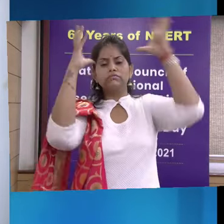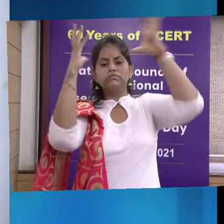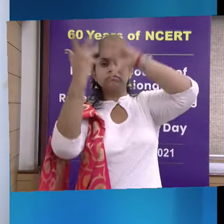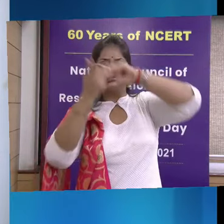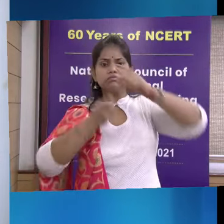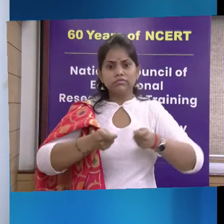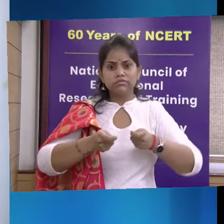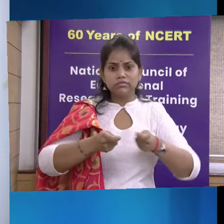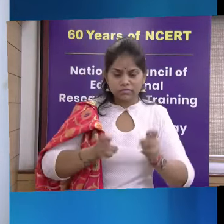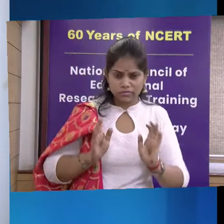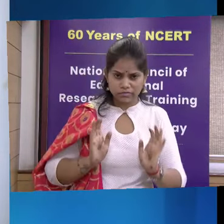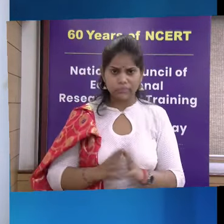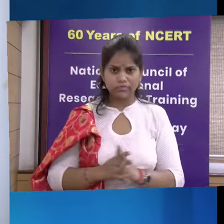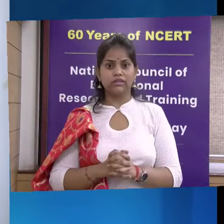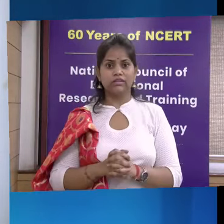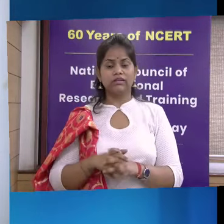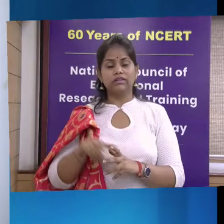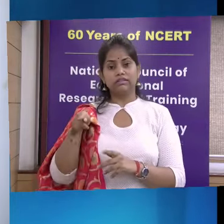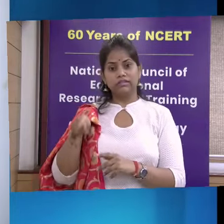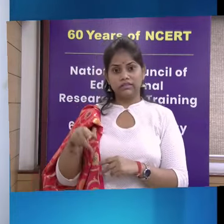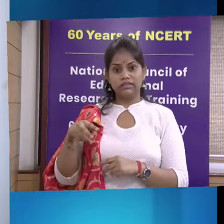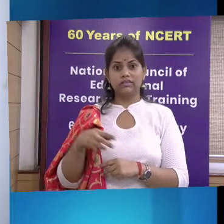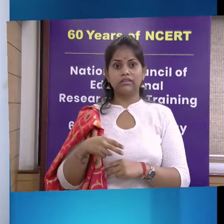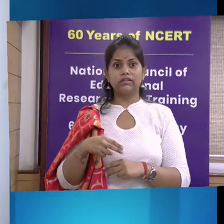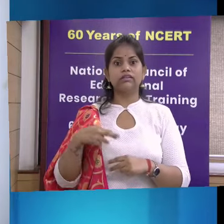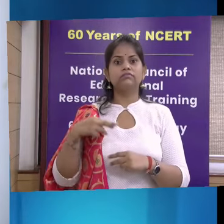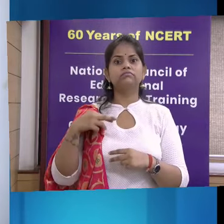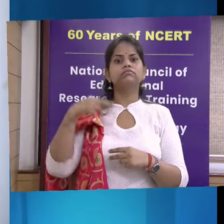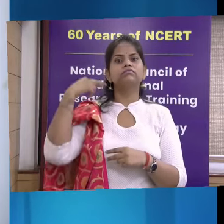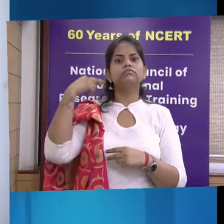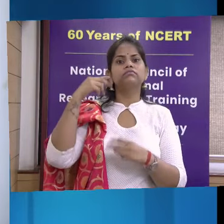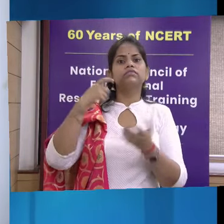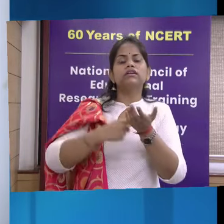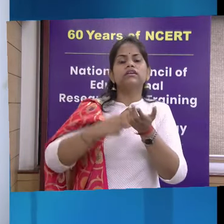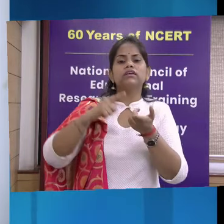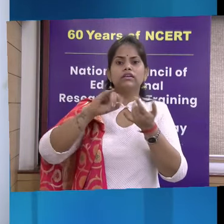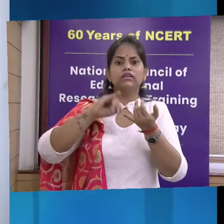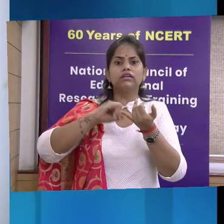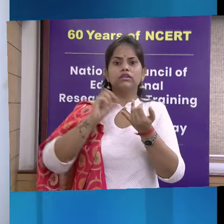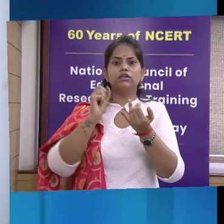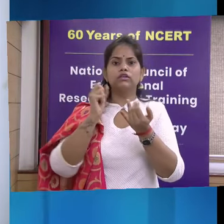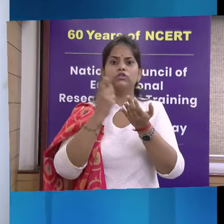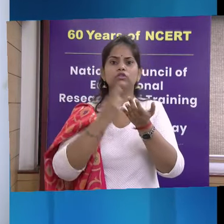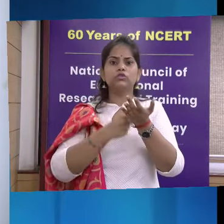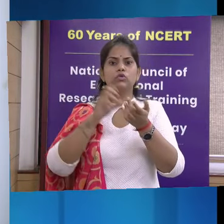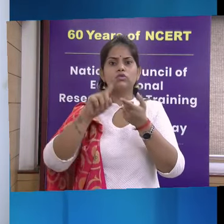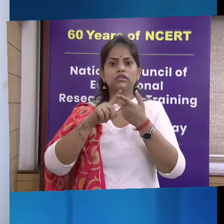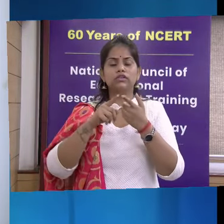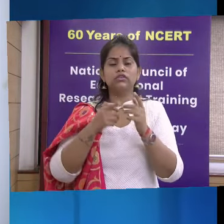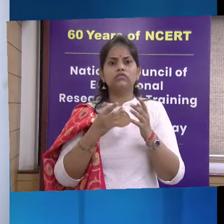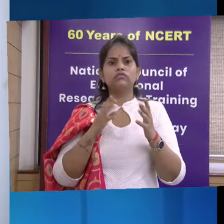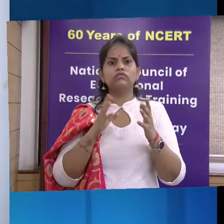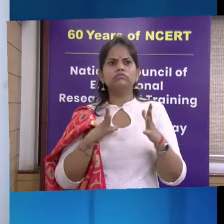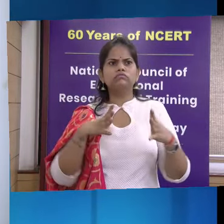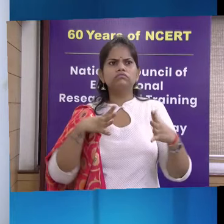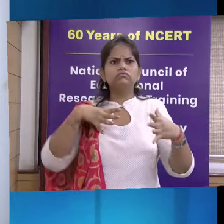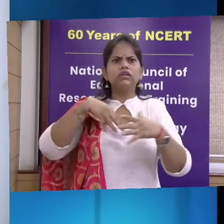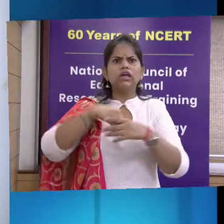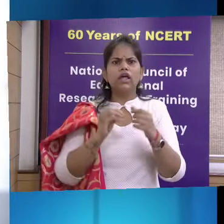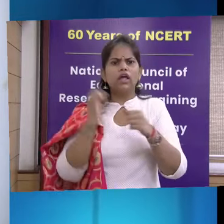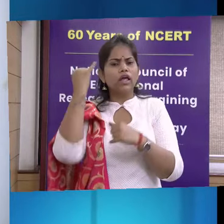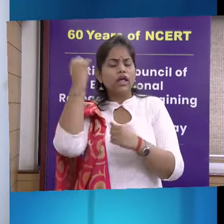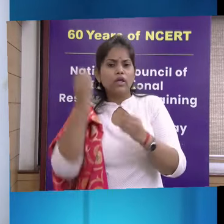is also the resource center of innovation and development of school education